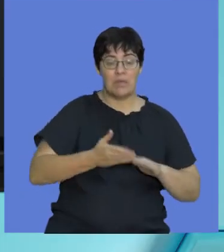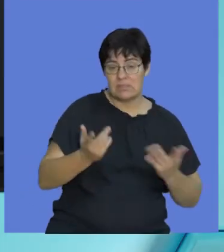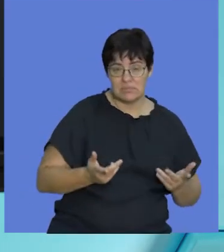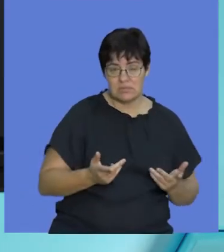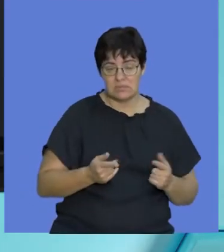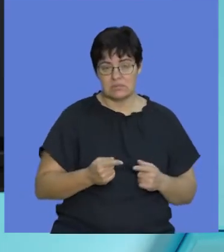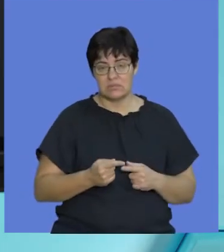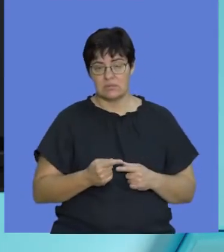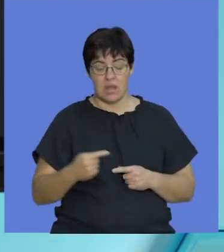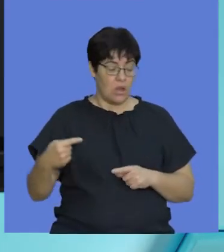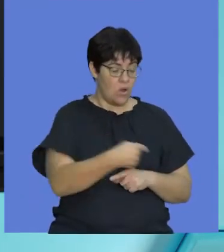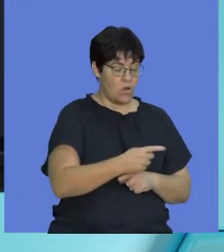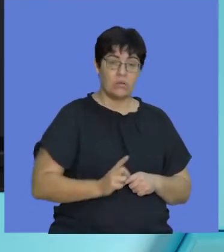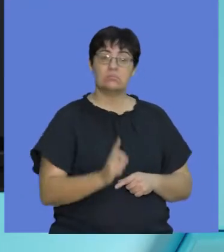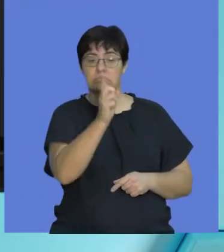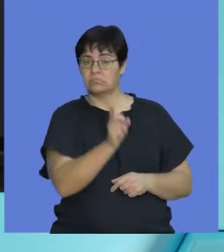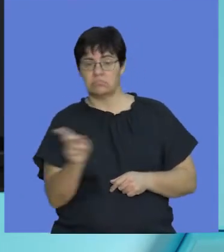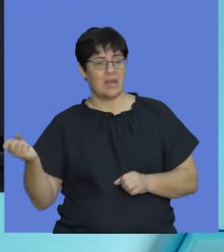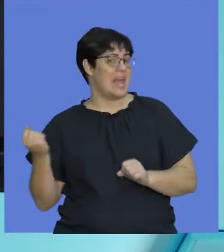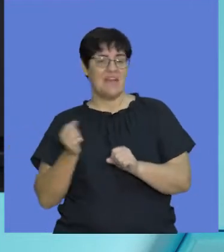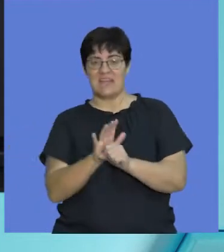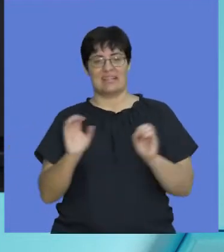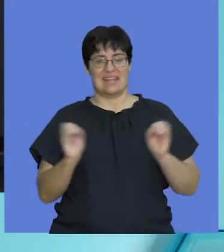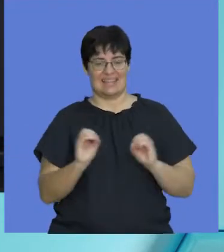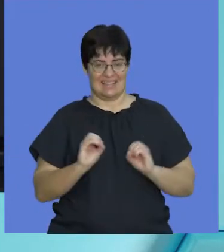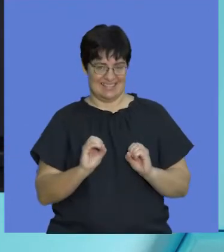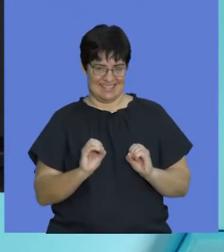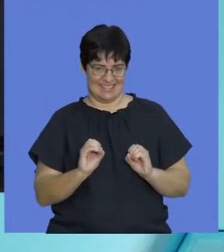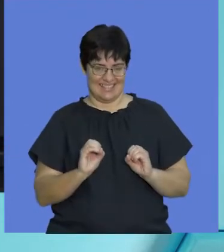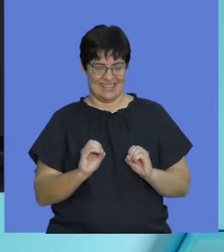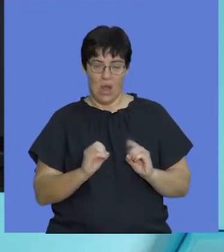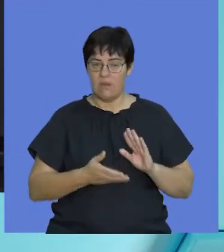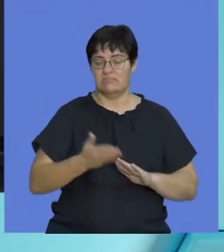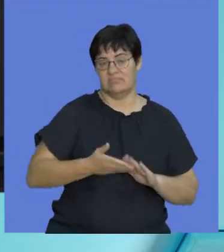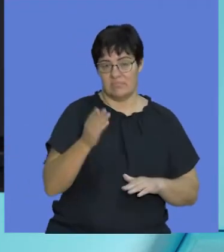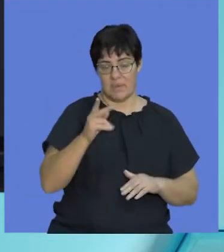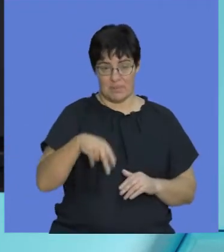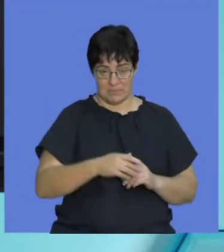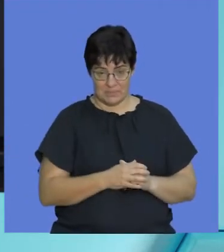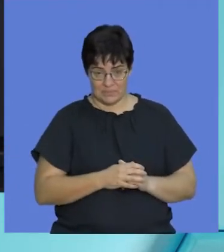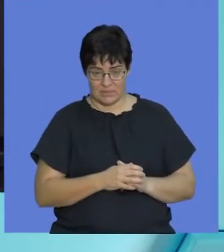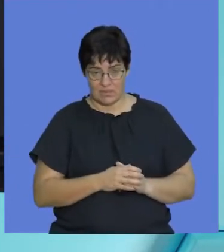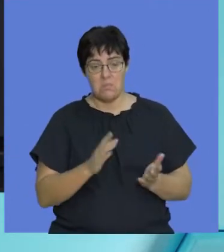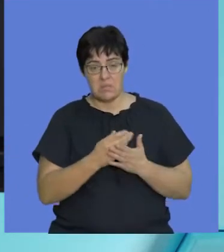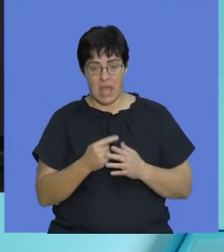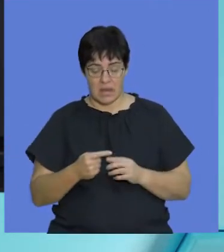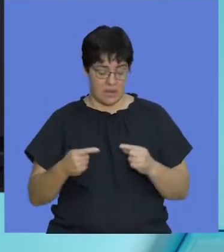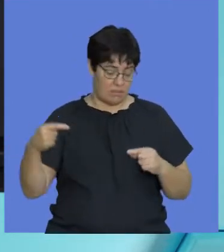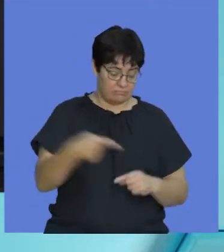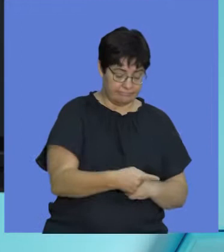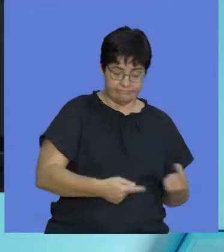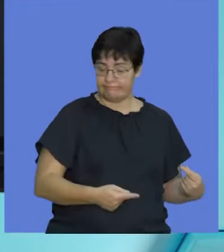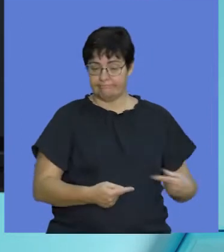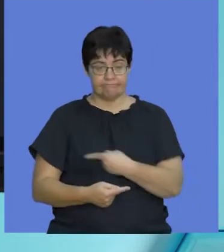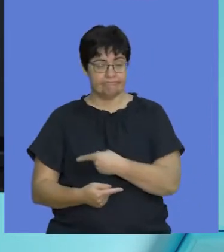The direction doesn't affect the amount of momentum. So they could be going in opposite directions, and